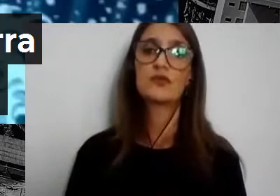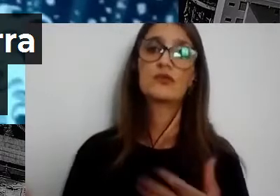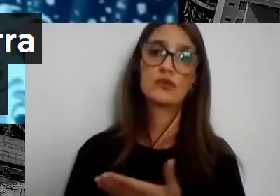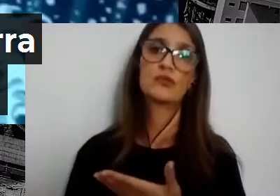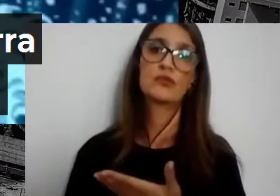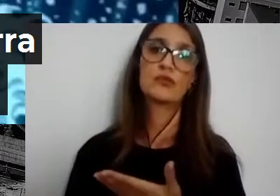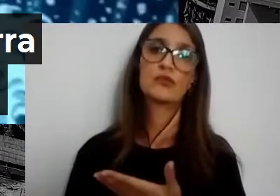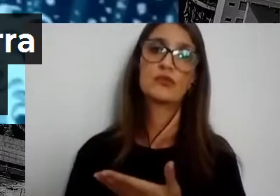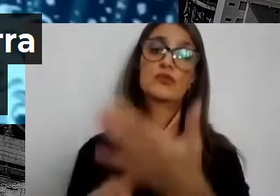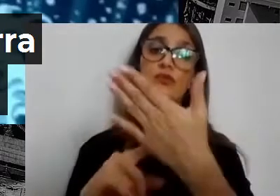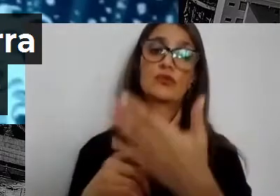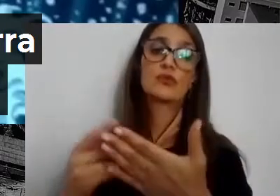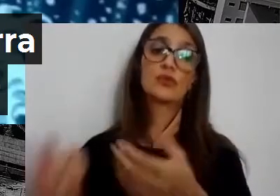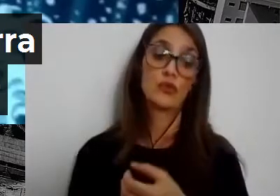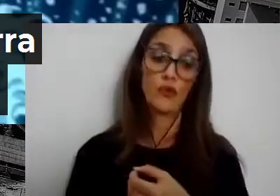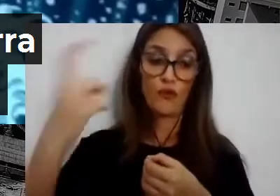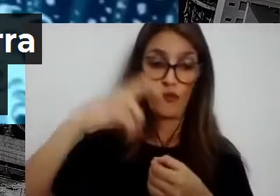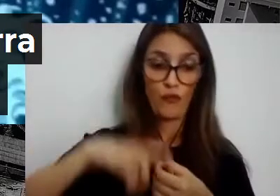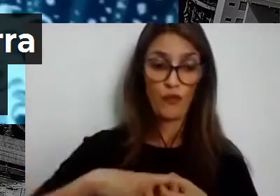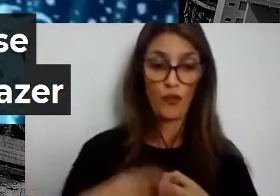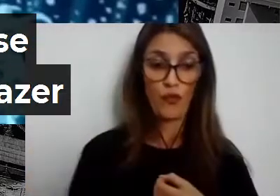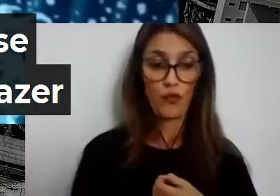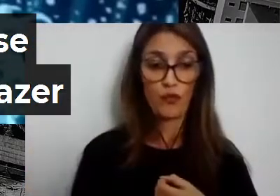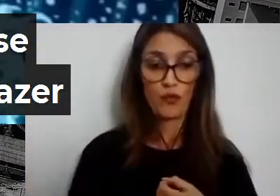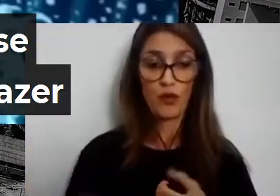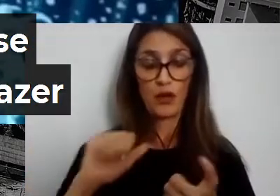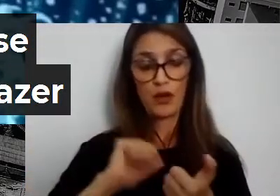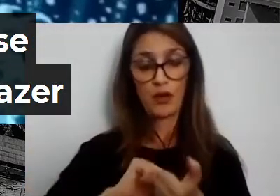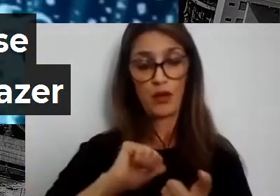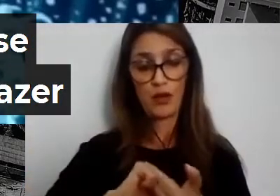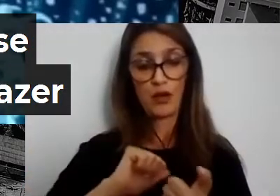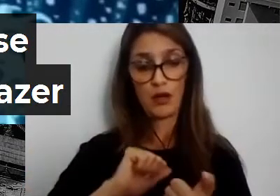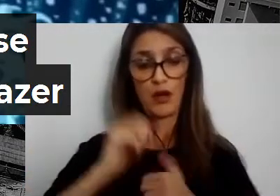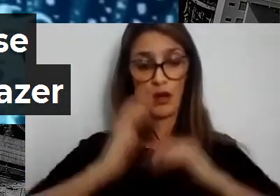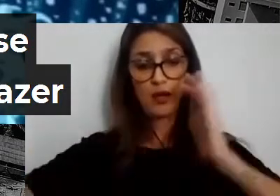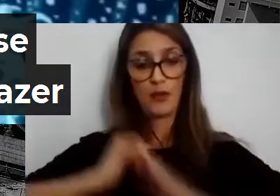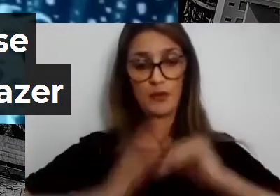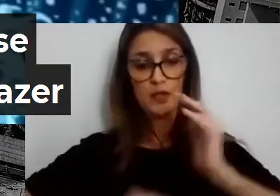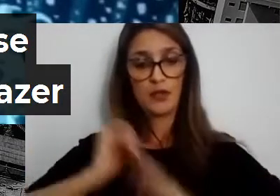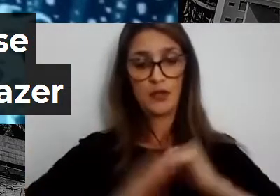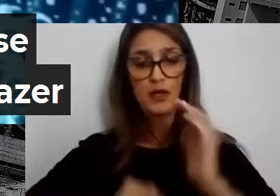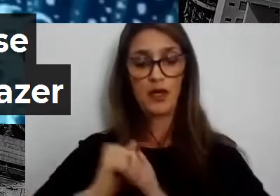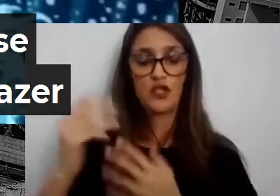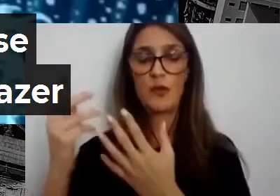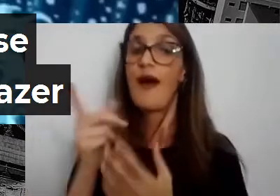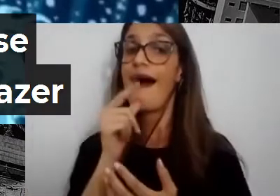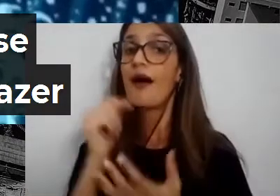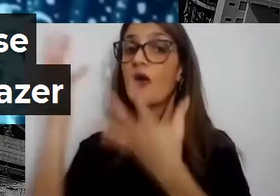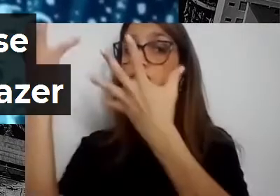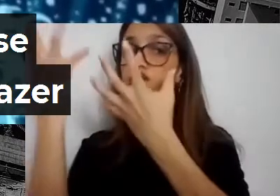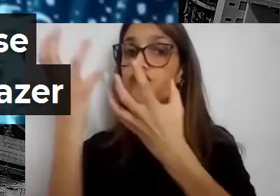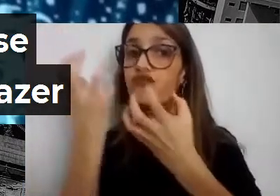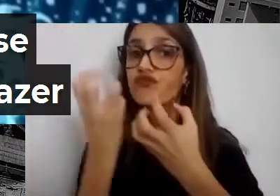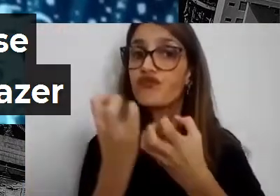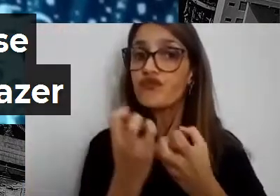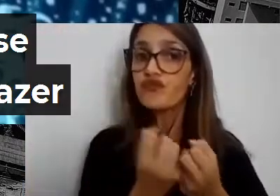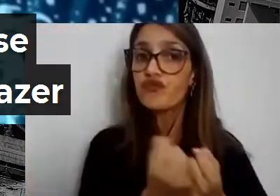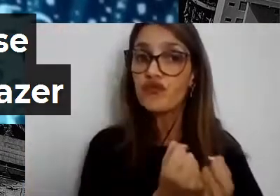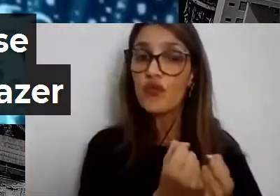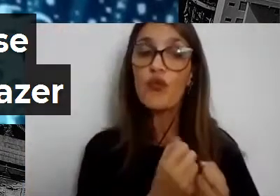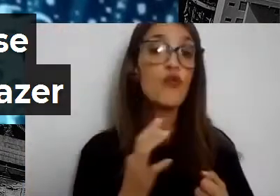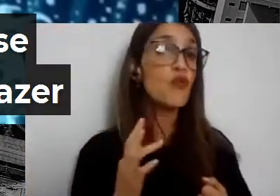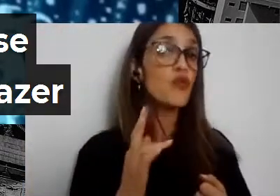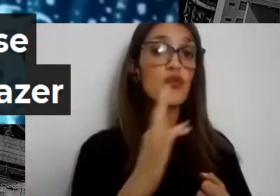to absorb and retain water, which will provide a dividend down the road when you want to draw on that water benefit. But at